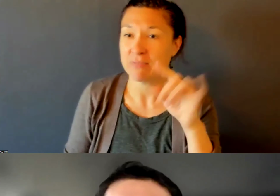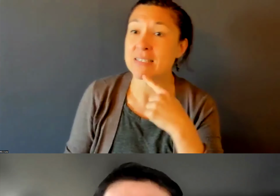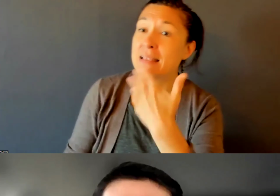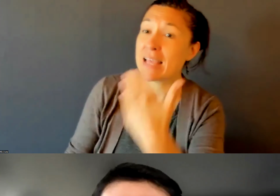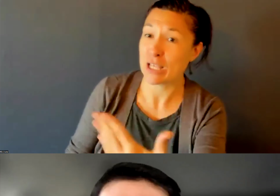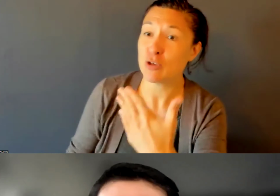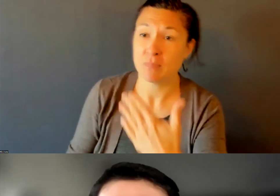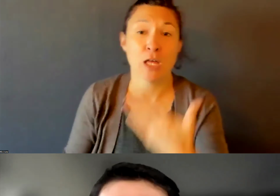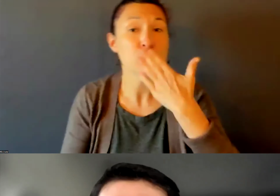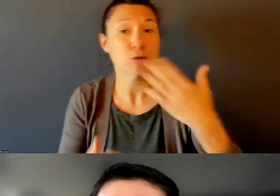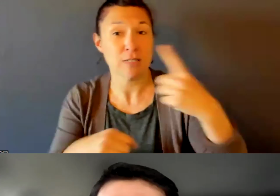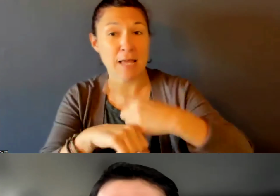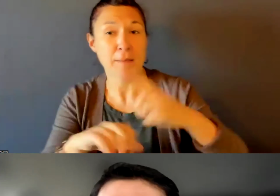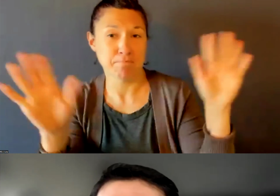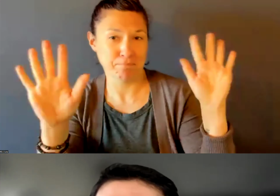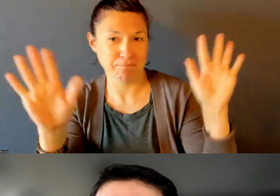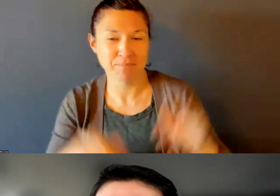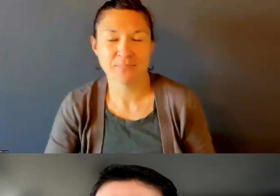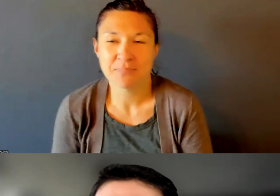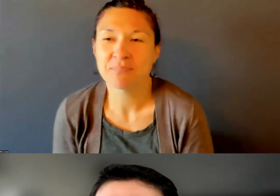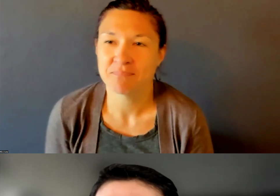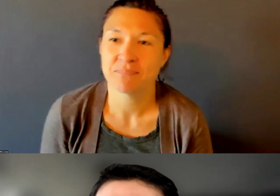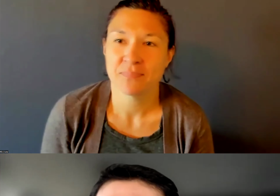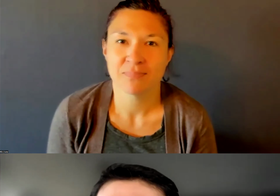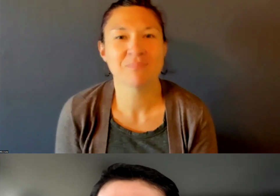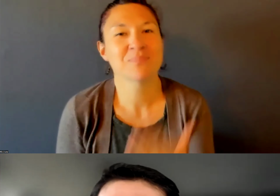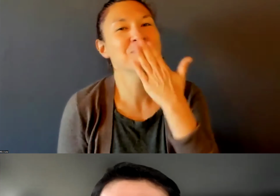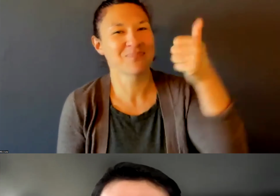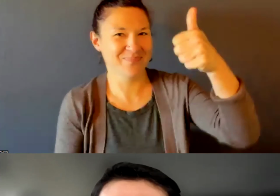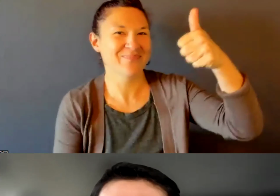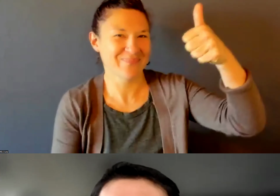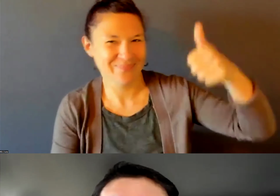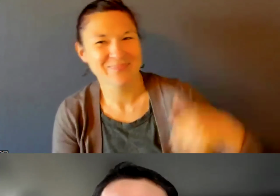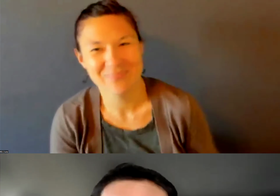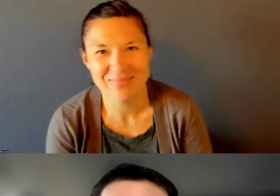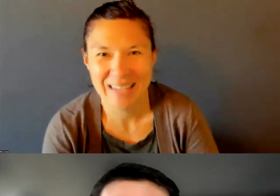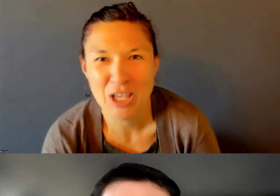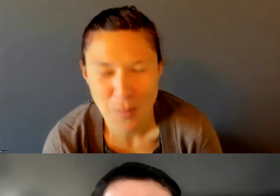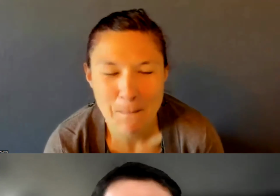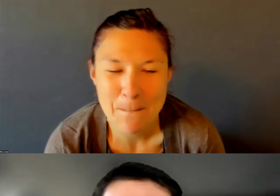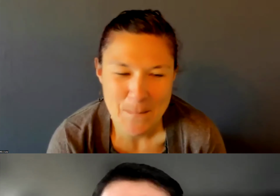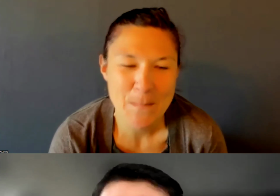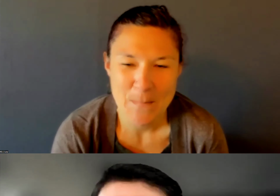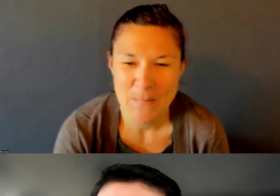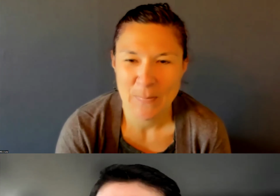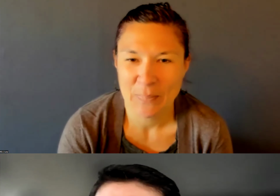Bye-bye. Bye-bye. Thank you to the interpreters. Thank you. Yes.